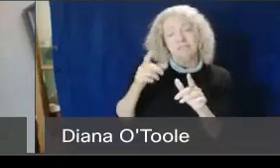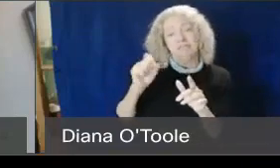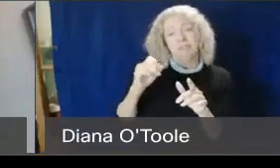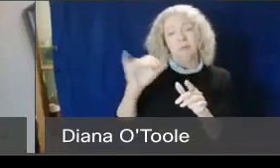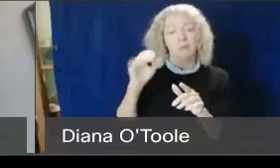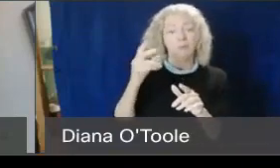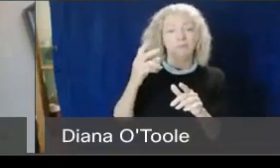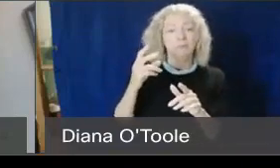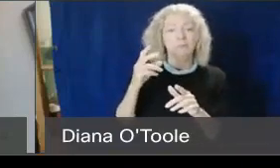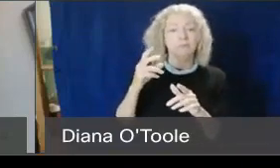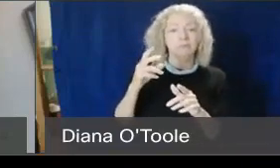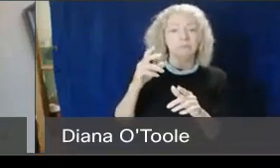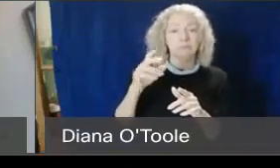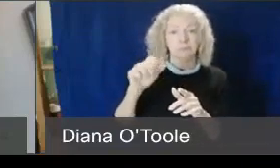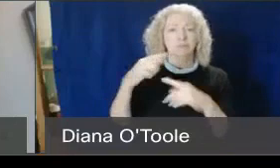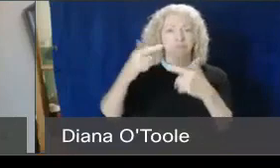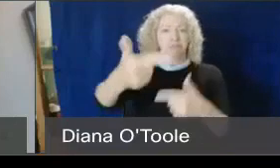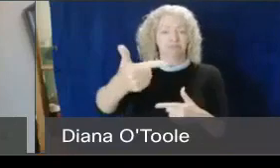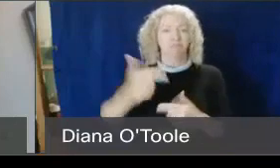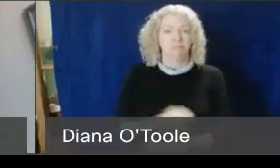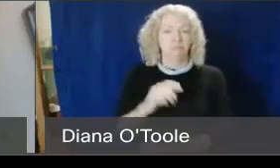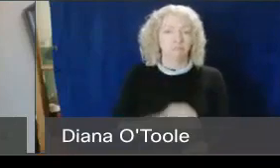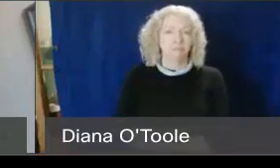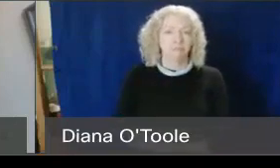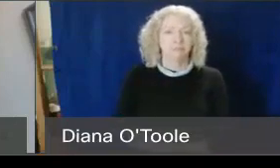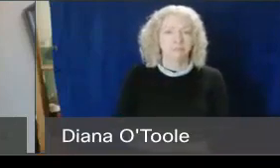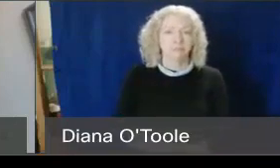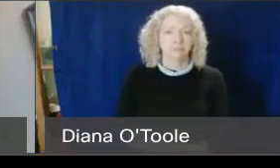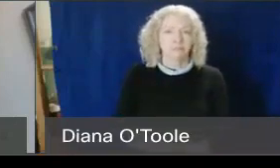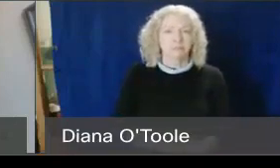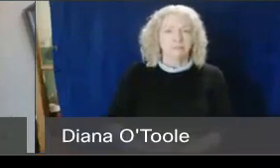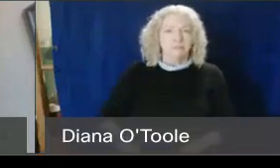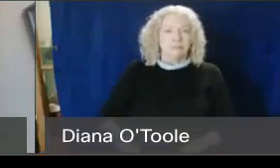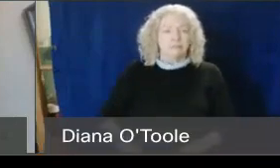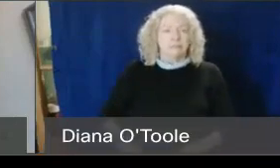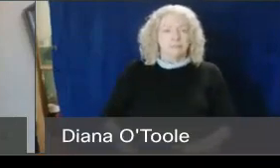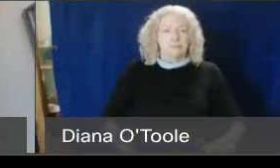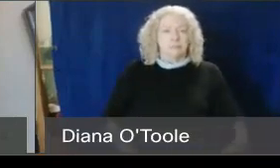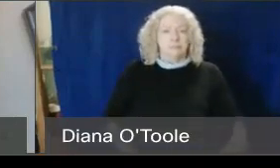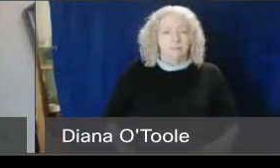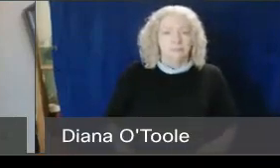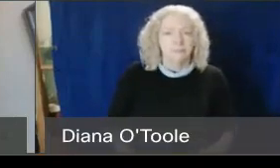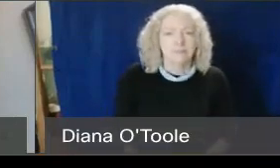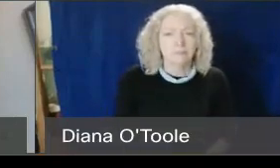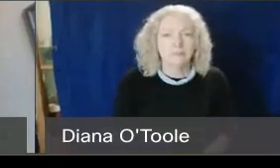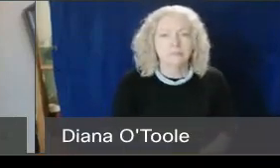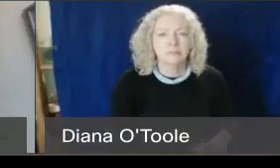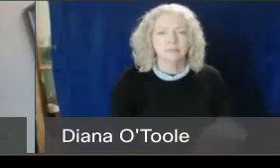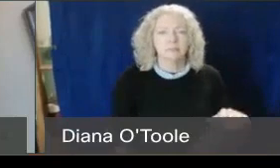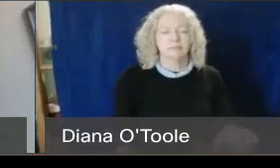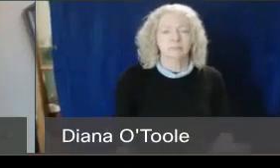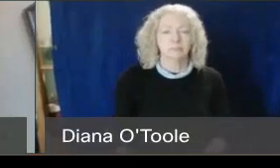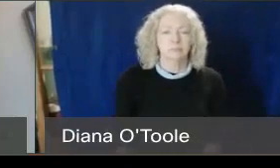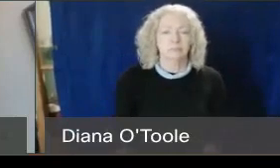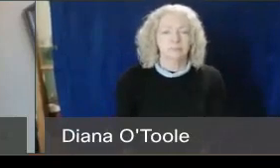So the other group that we're really down in, and everybody is down in, but the military and the veteran